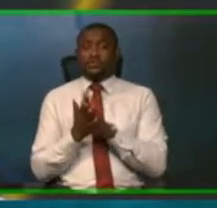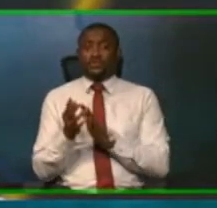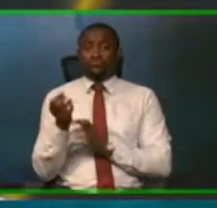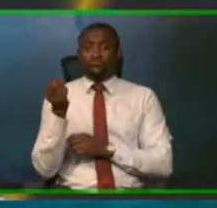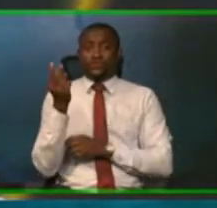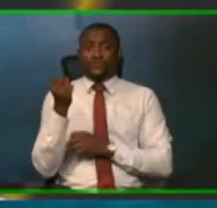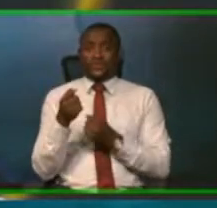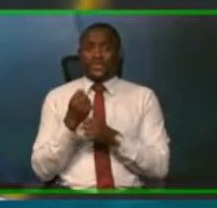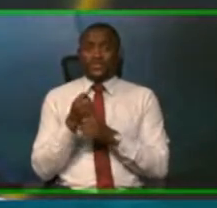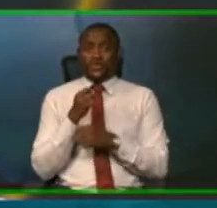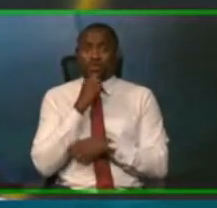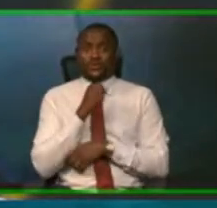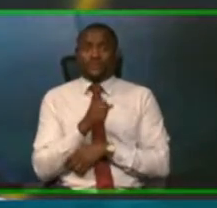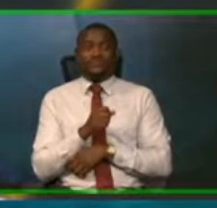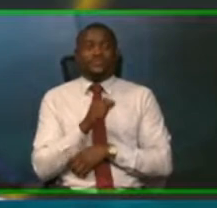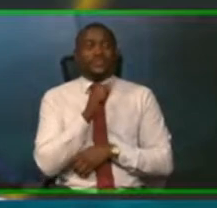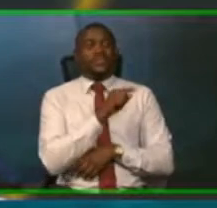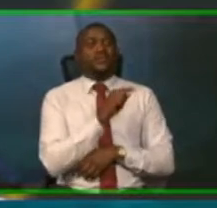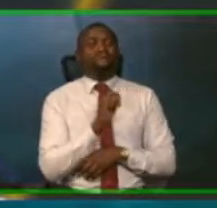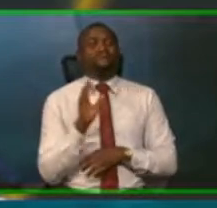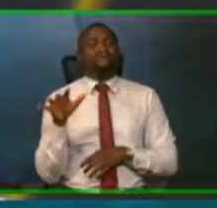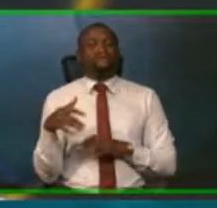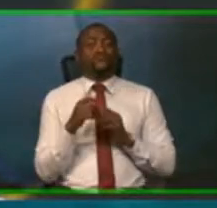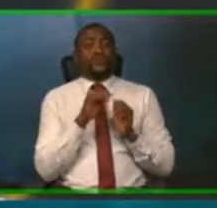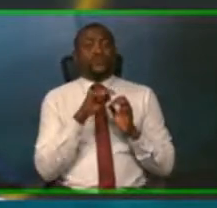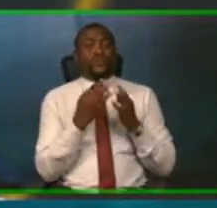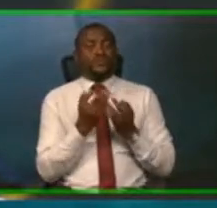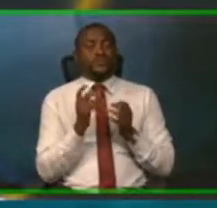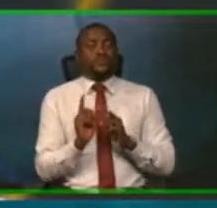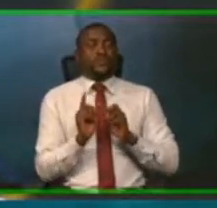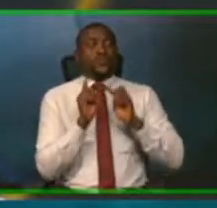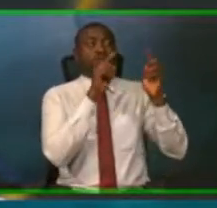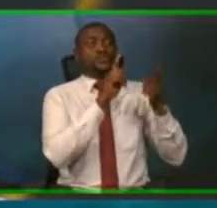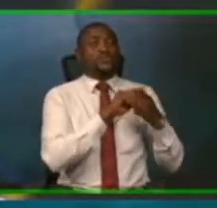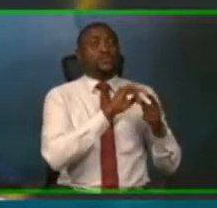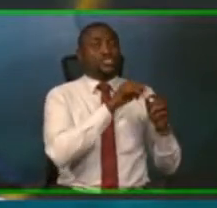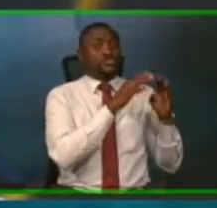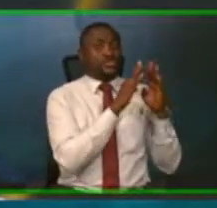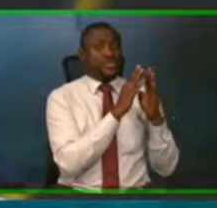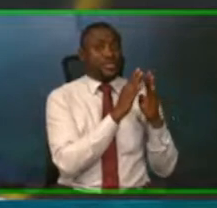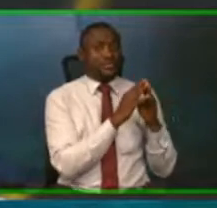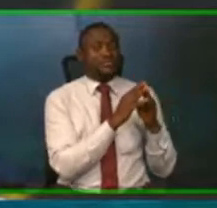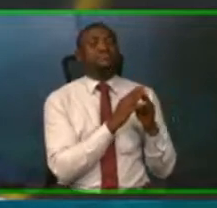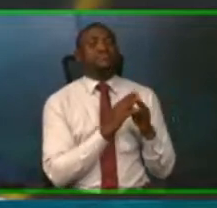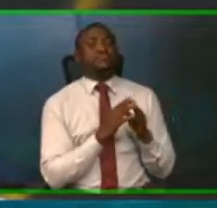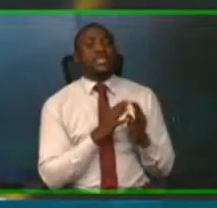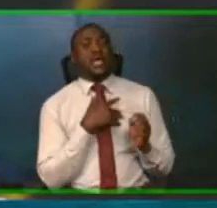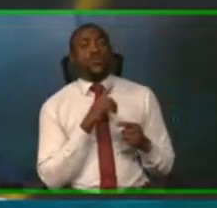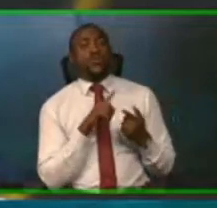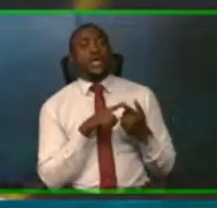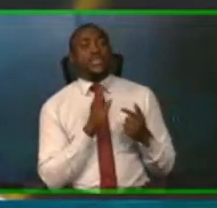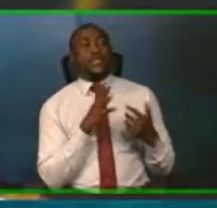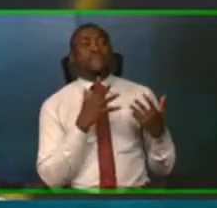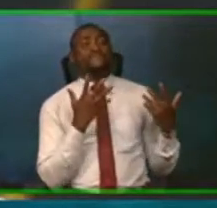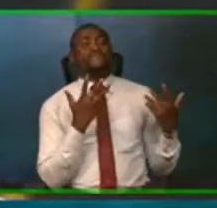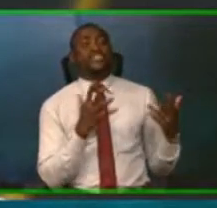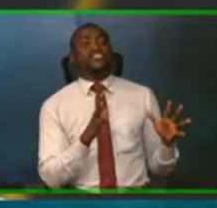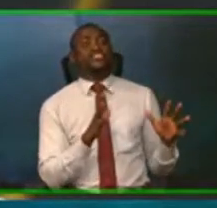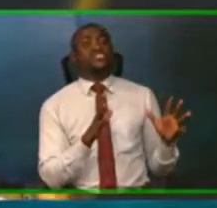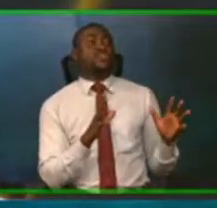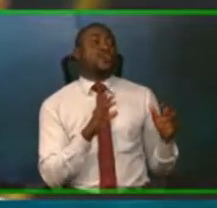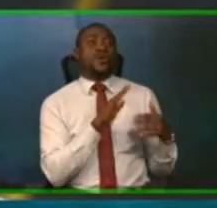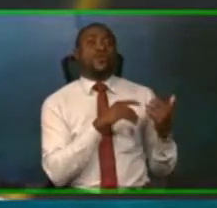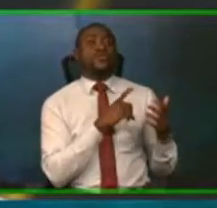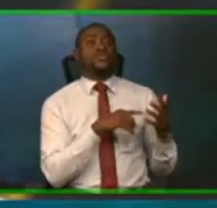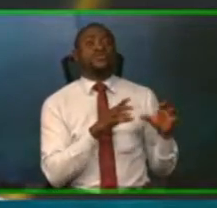they went up to Jerusalem after the custom of the feast. Next verse. And when they had fulfilled the days,